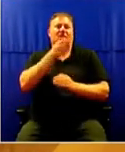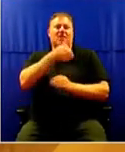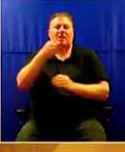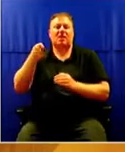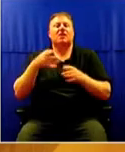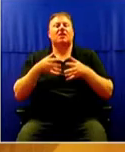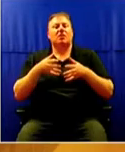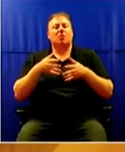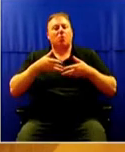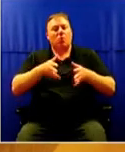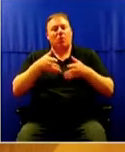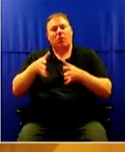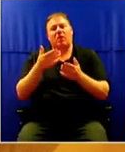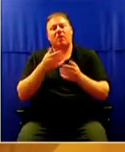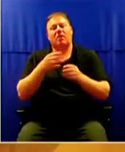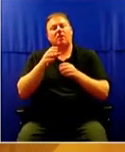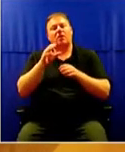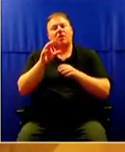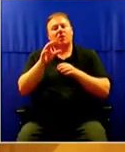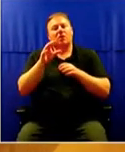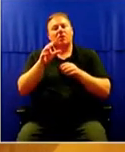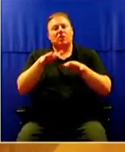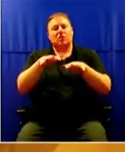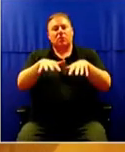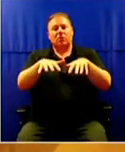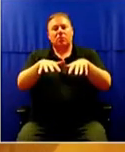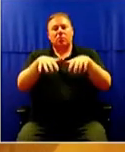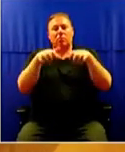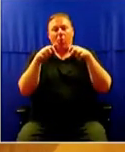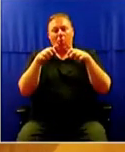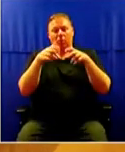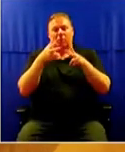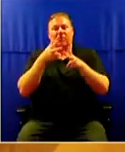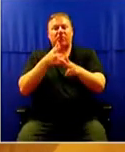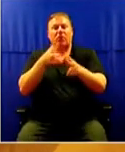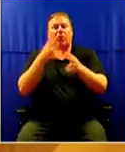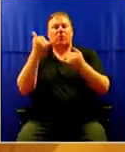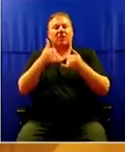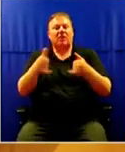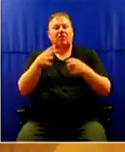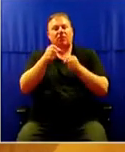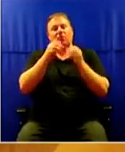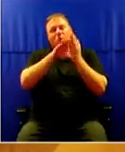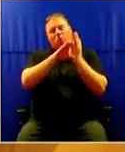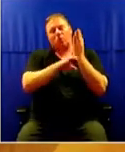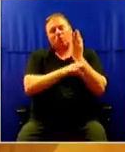Parliament adhere to Constitutional Court deadlines. The ACDP supports this report. I thank you.